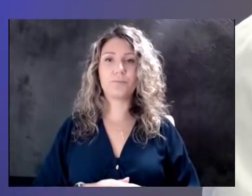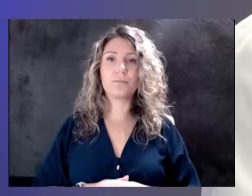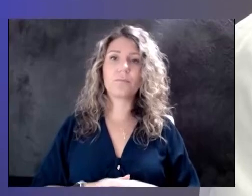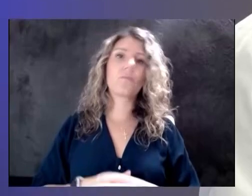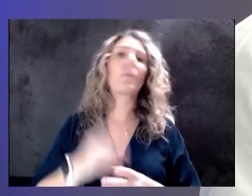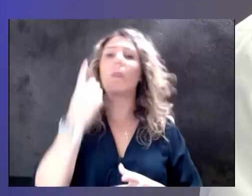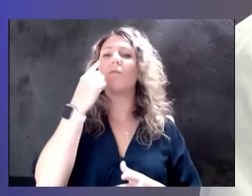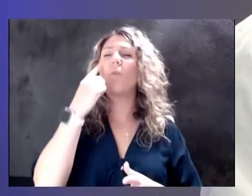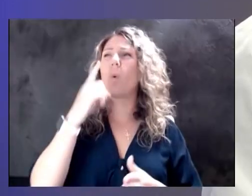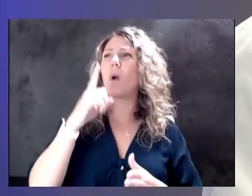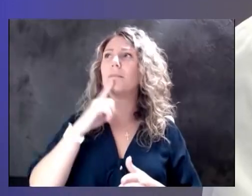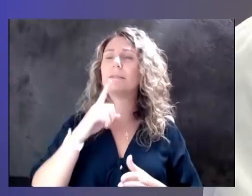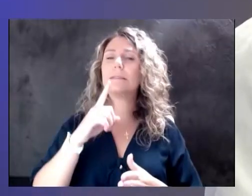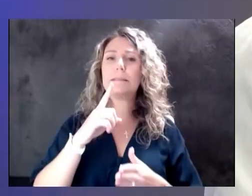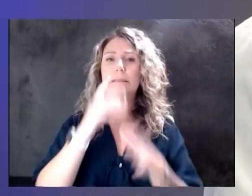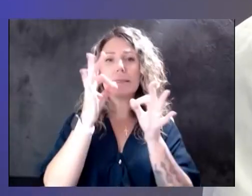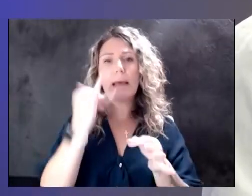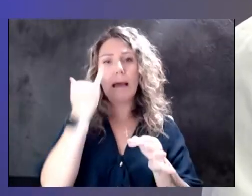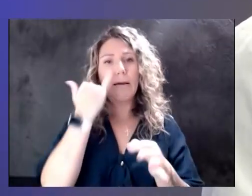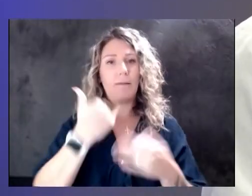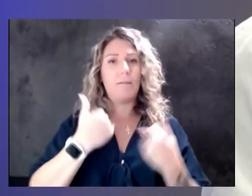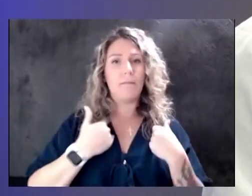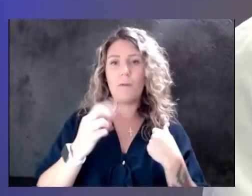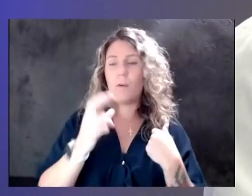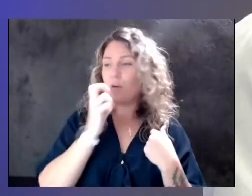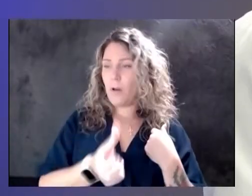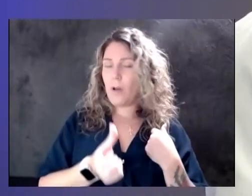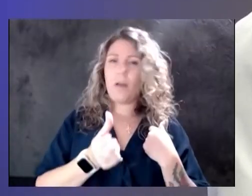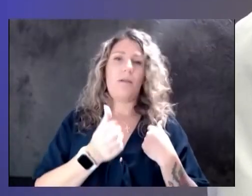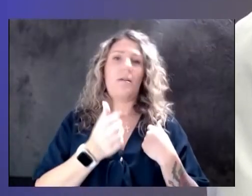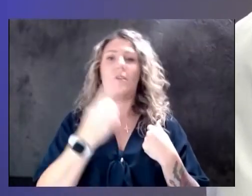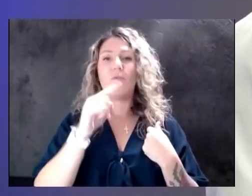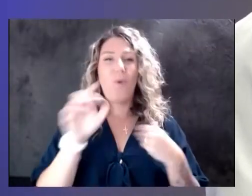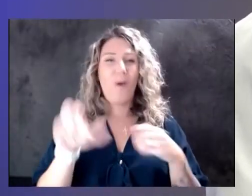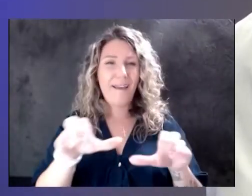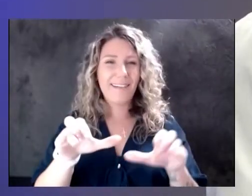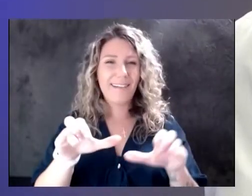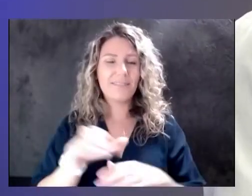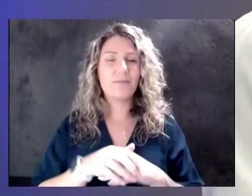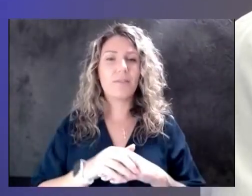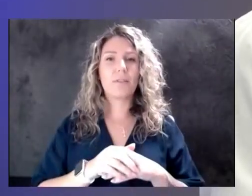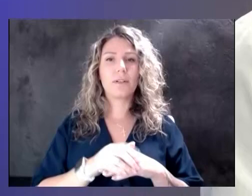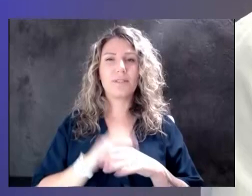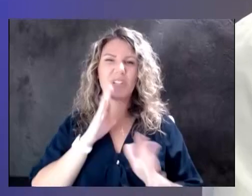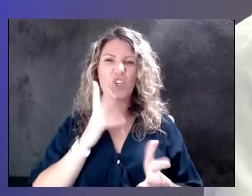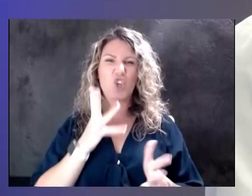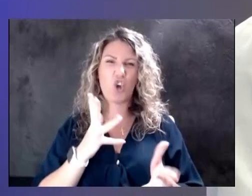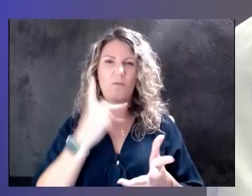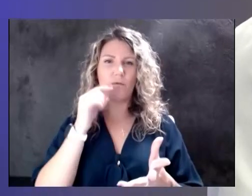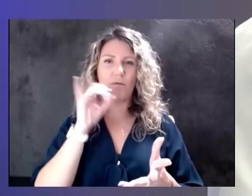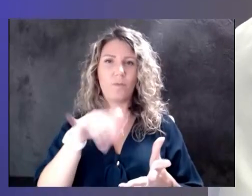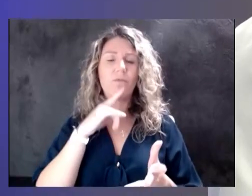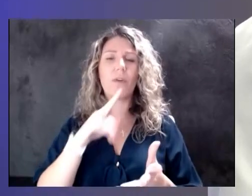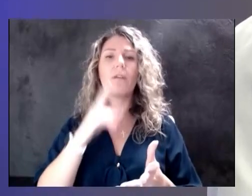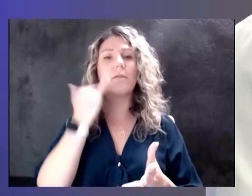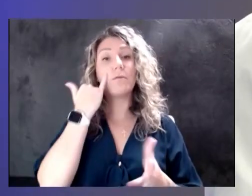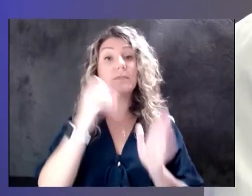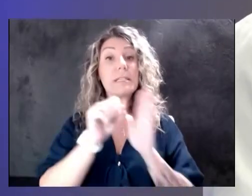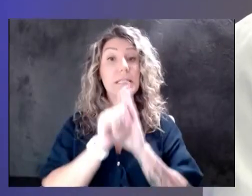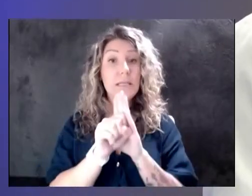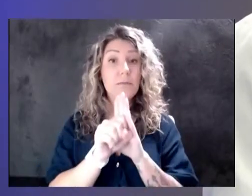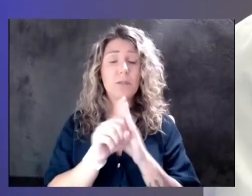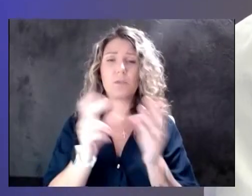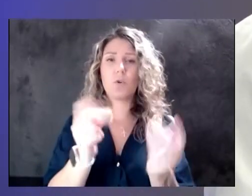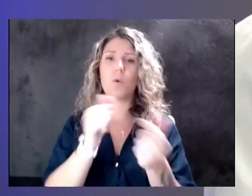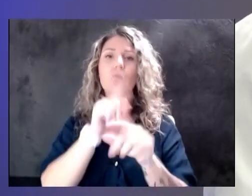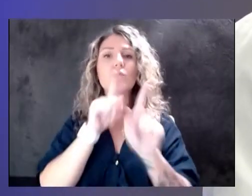take before doing an activity. That would make me a little bit nervous. If you're symptomatic, it'll give you a really quick result, and that can be helpful, but I